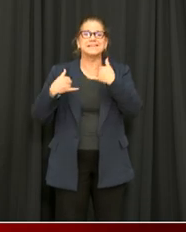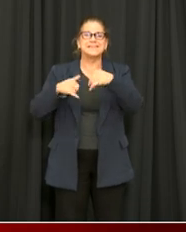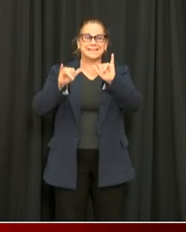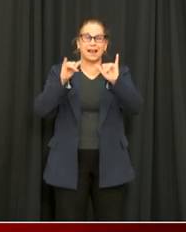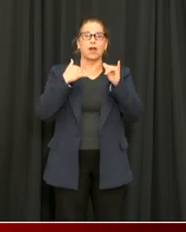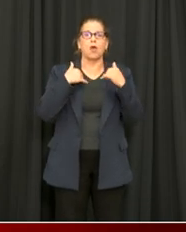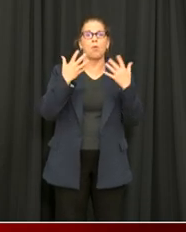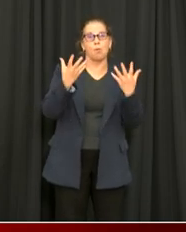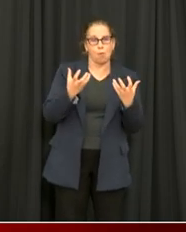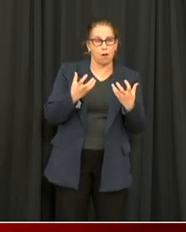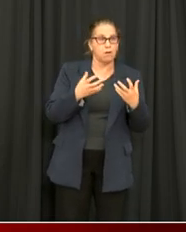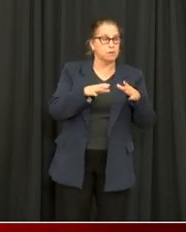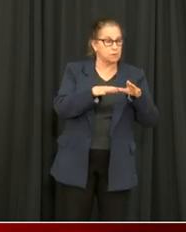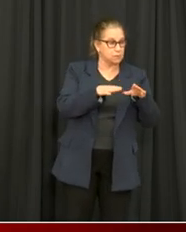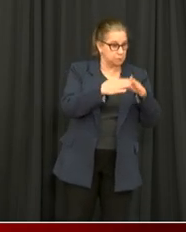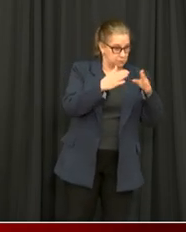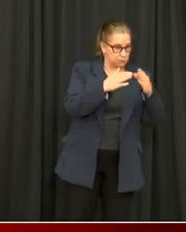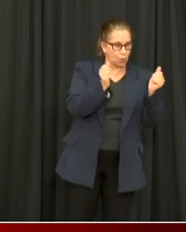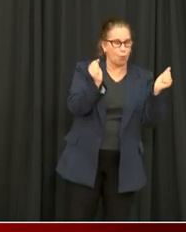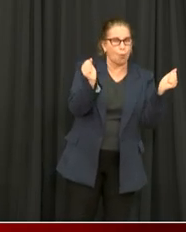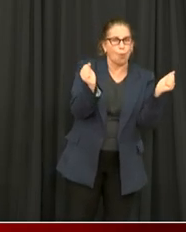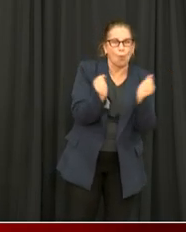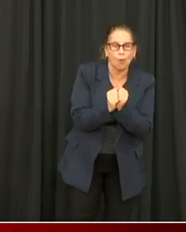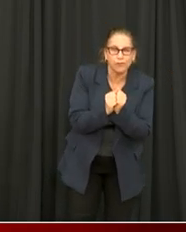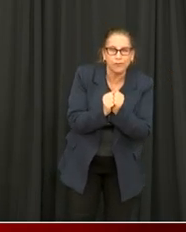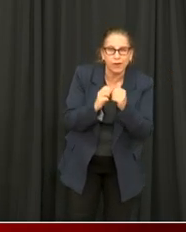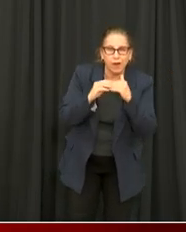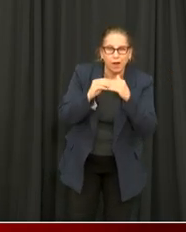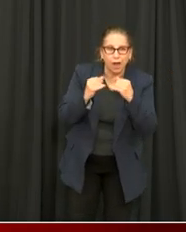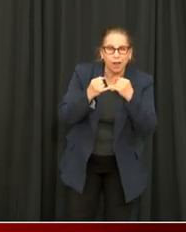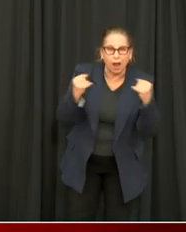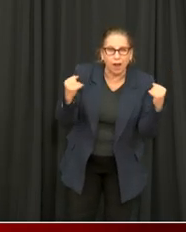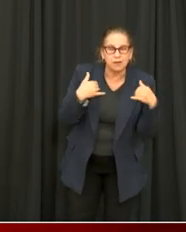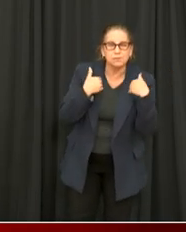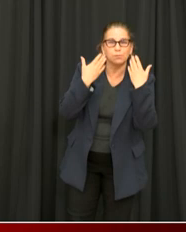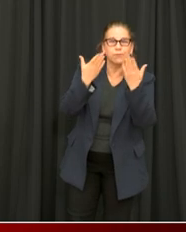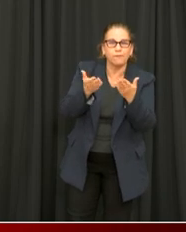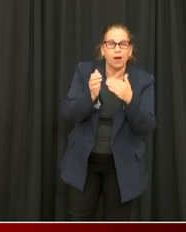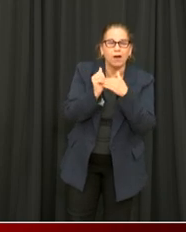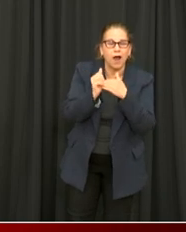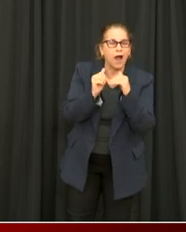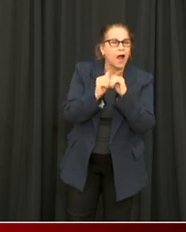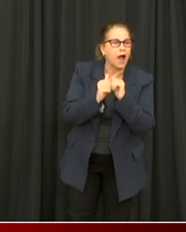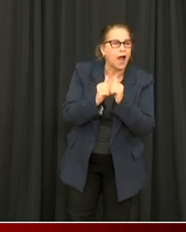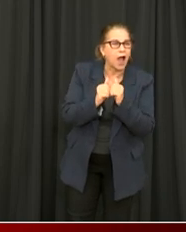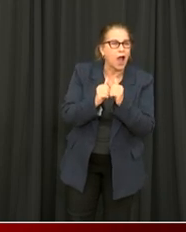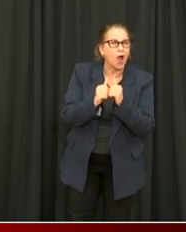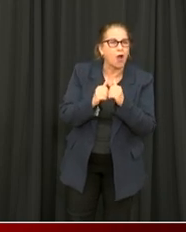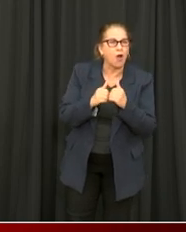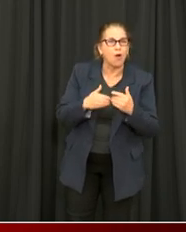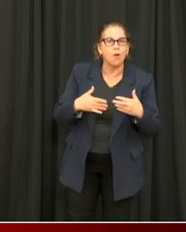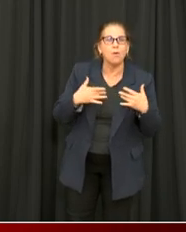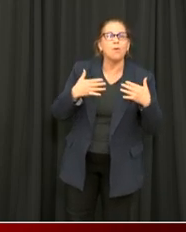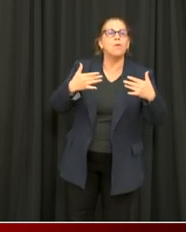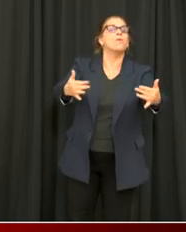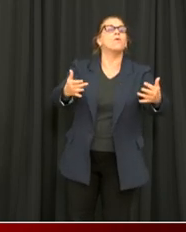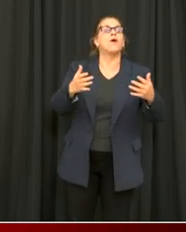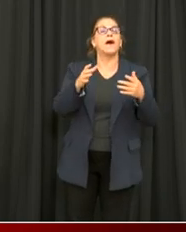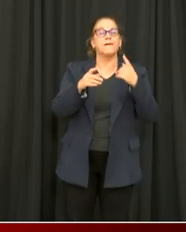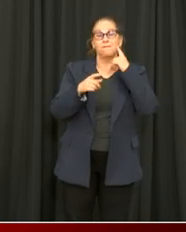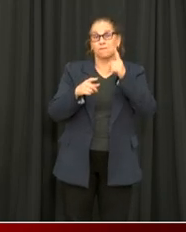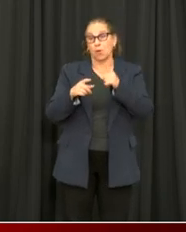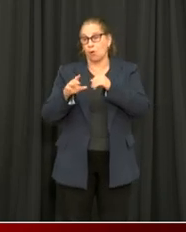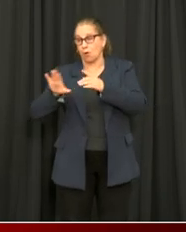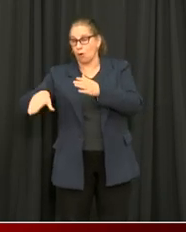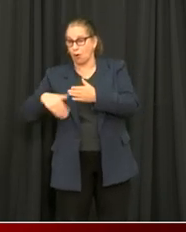guidelines so that all residents and businesses can be preparing for phase 2.